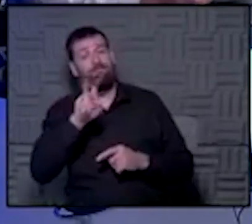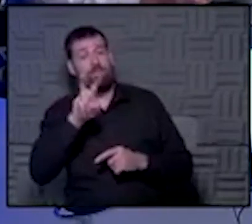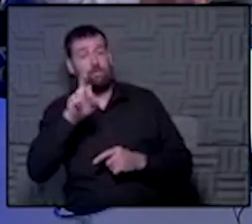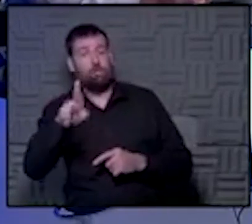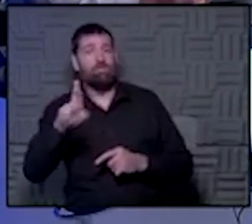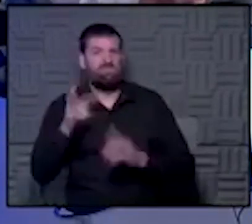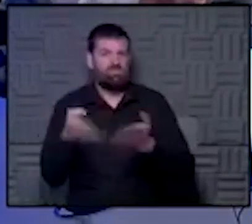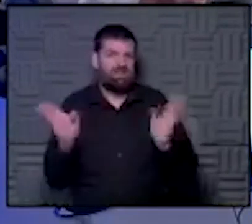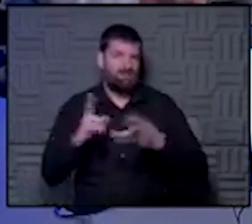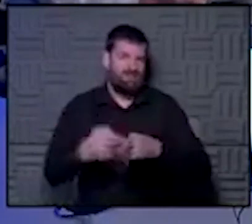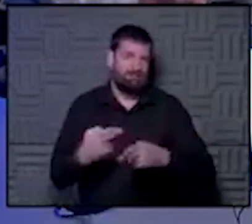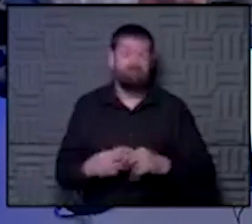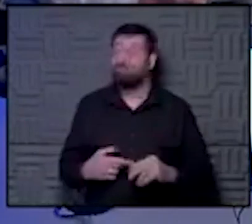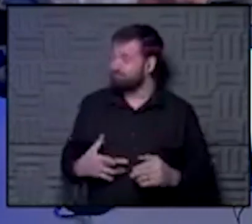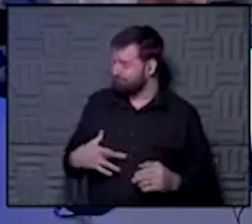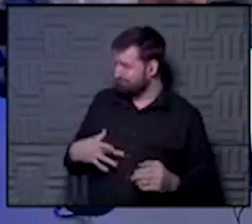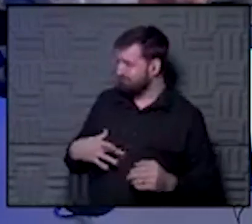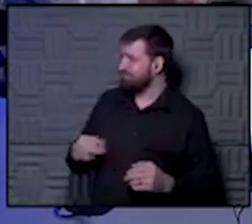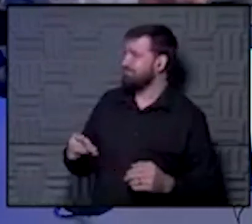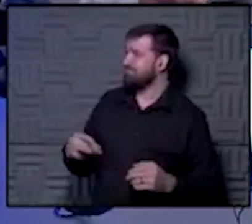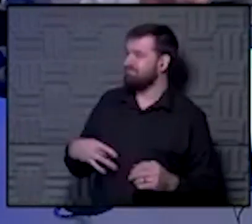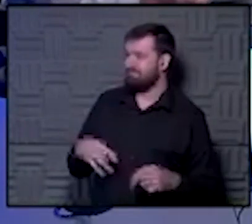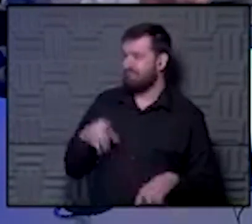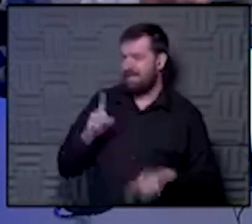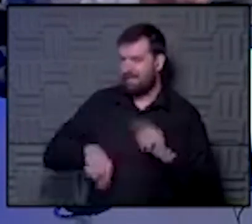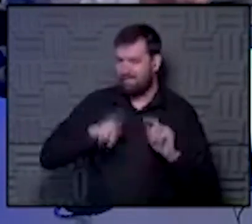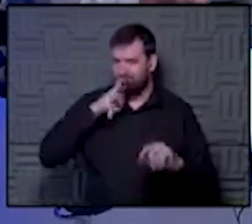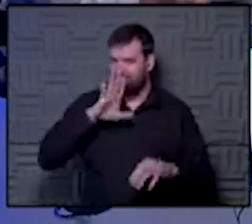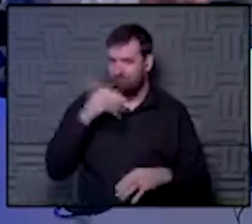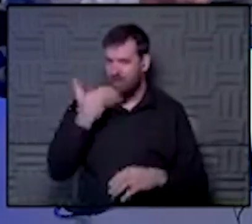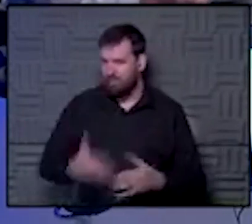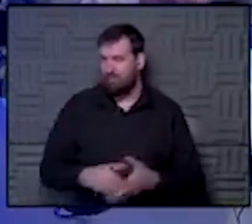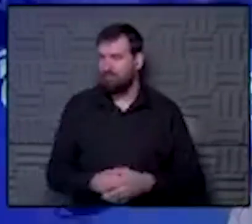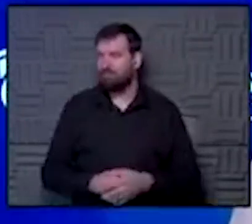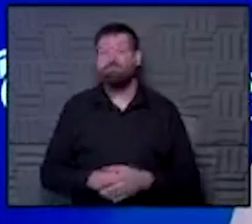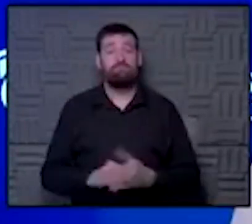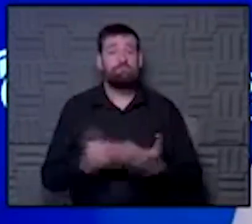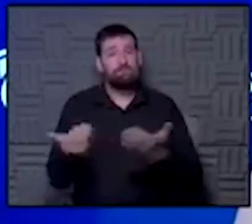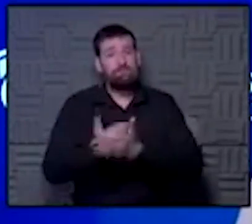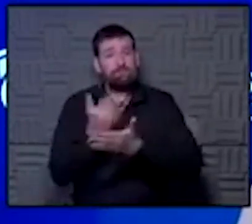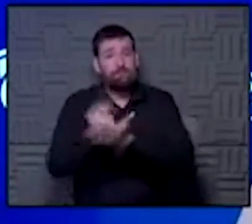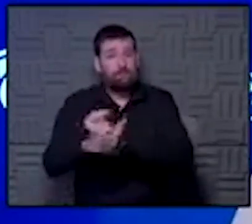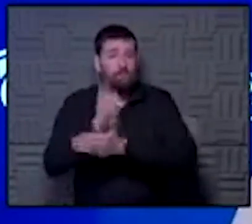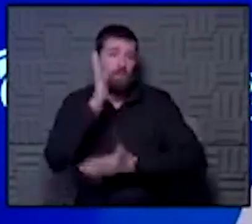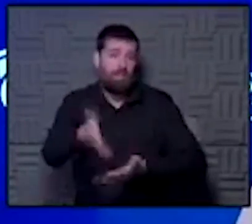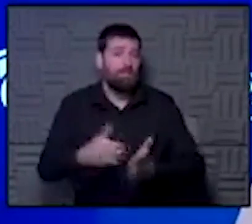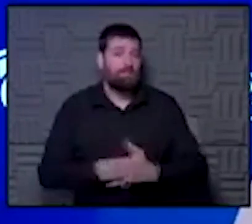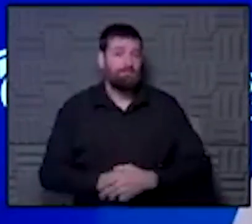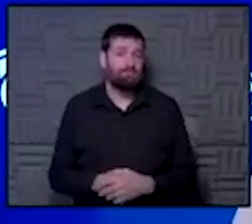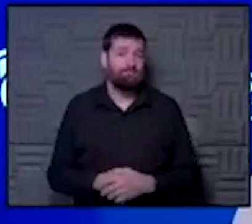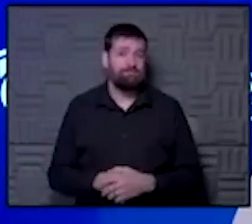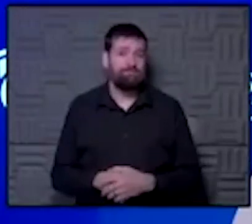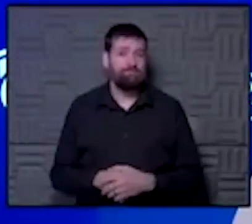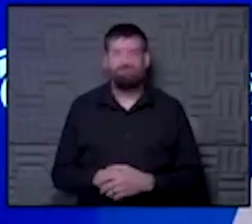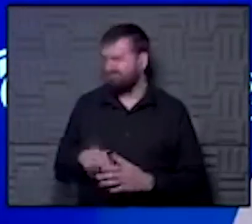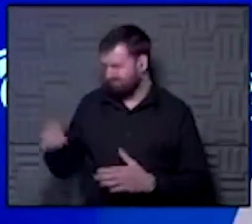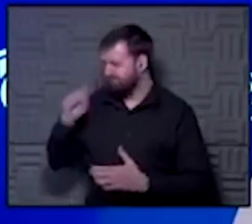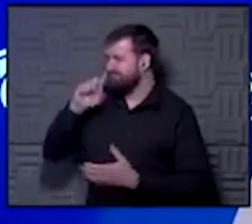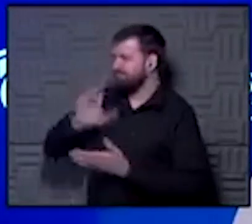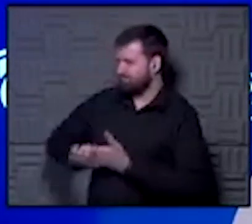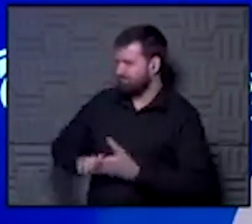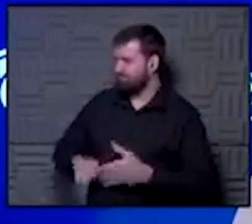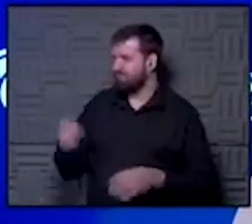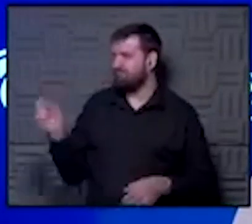generic name. All right, I like that. I can't say it very well, though. Man, I think there will be new therapy out there before we know it. And we have to believe there is. Yeah,